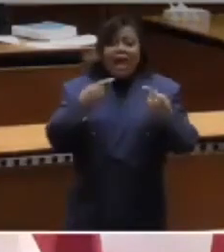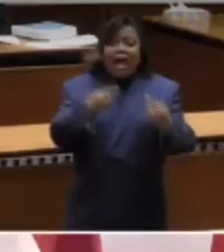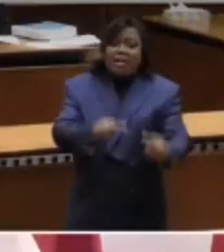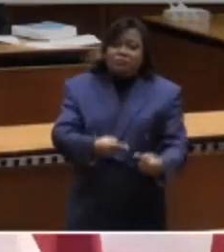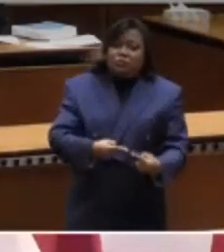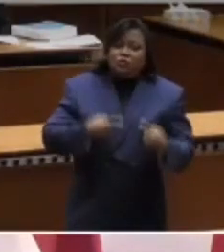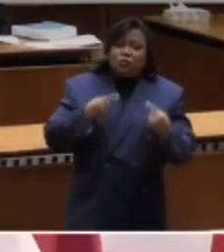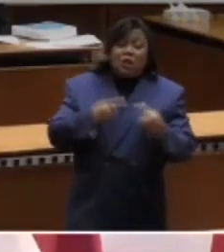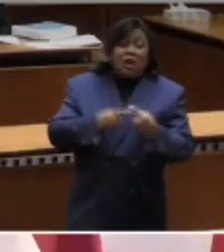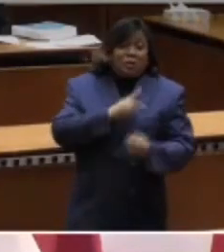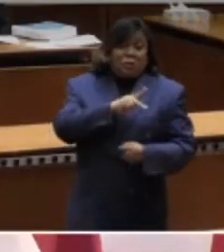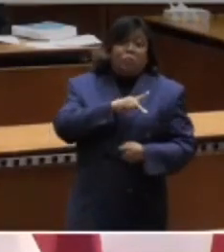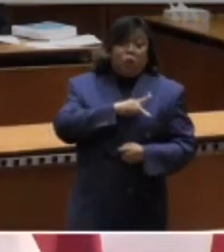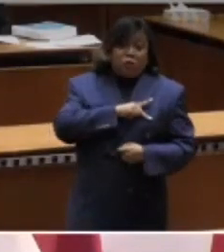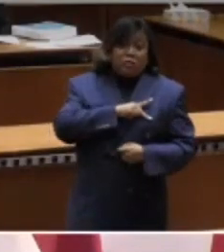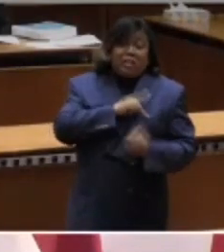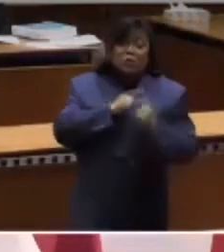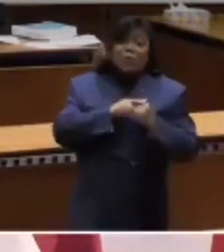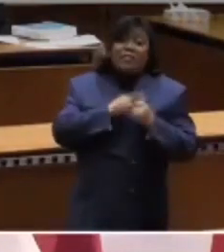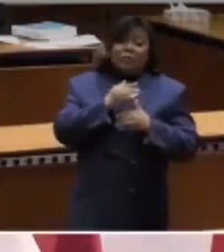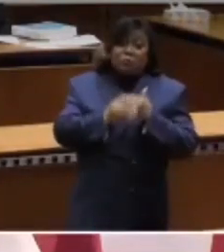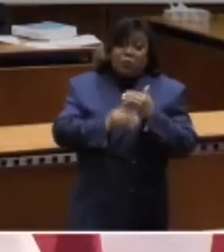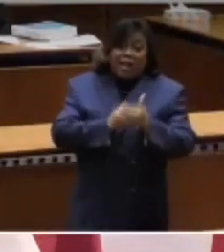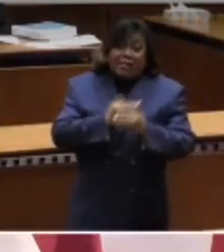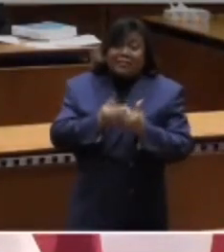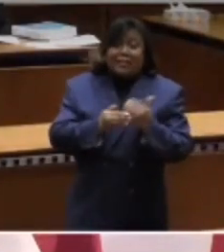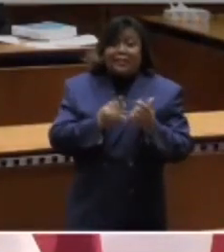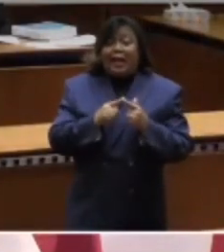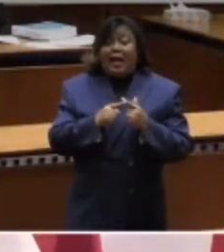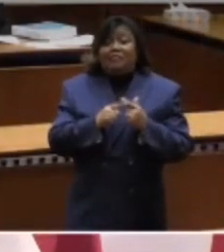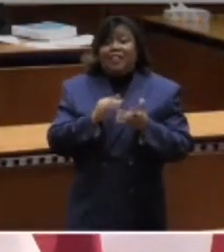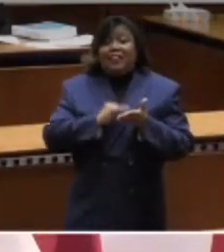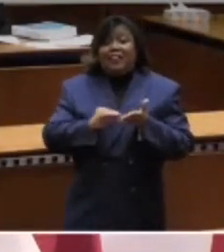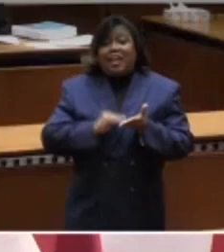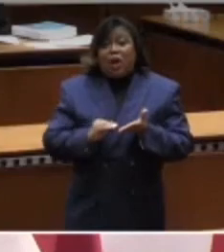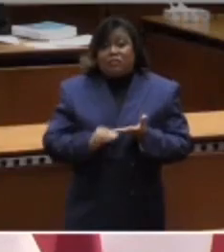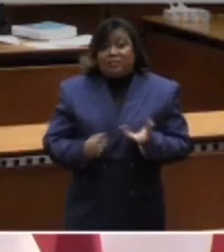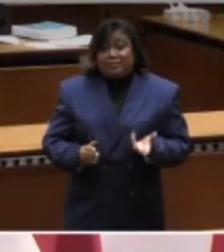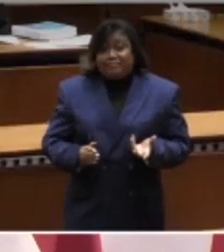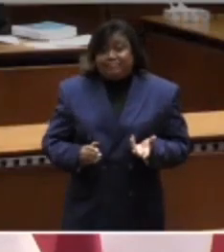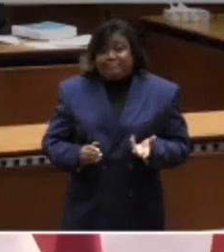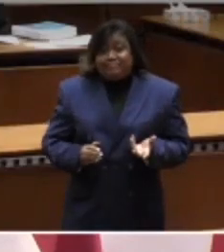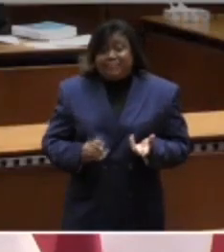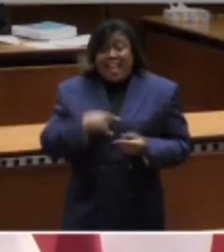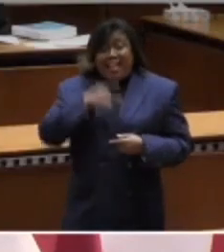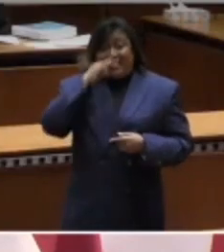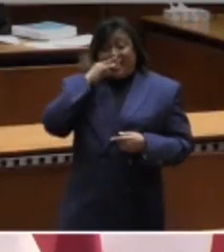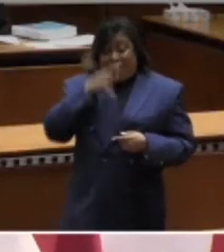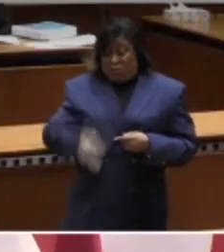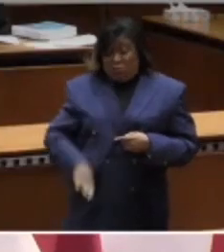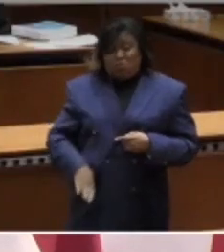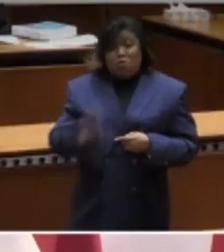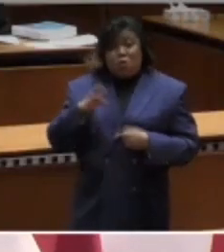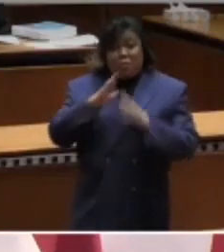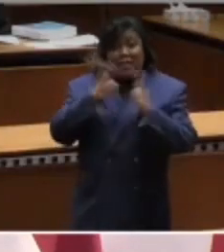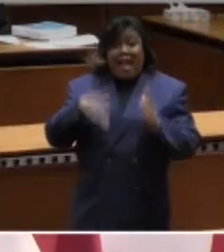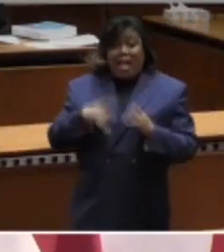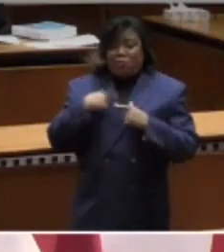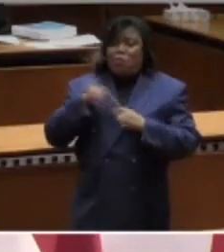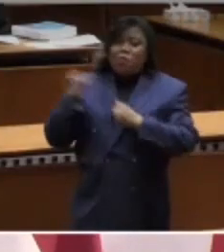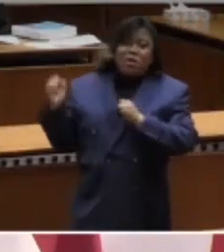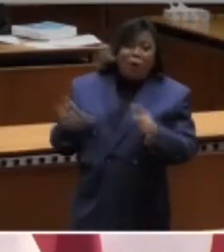struggled personally with the prospect of layoffs. As a kid who grew up in a household